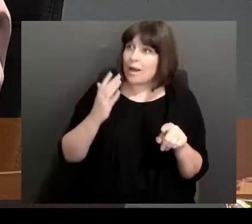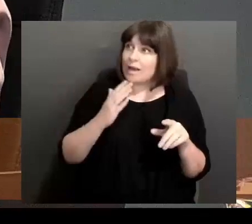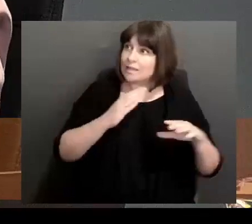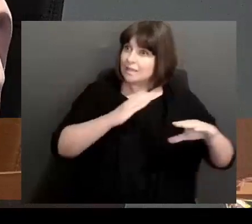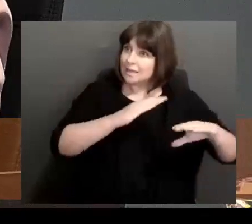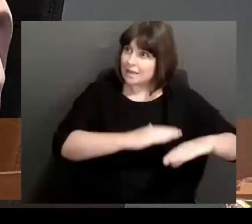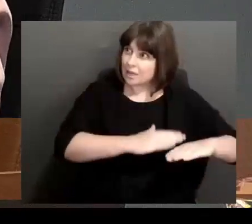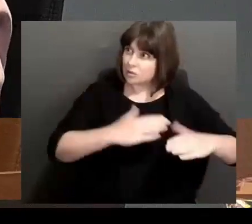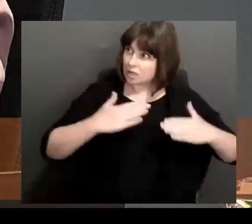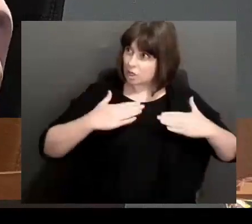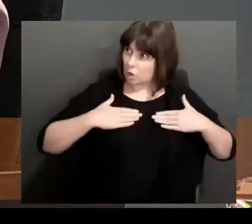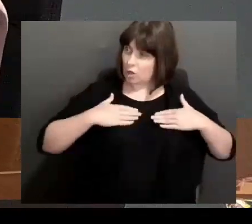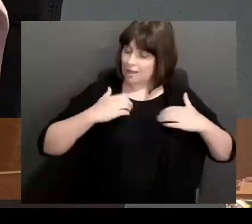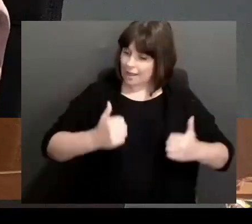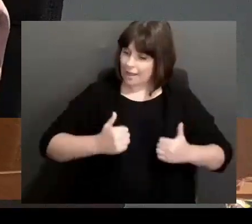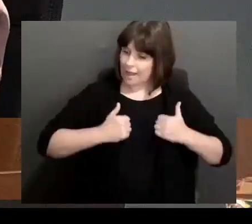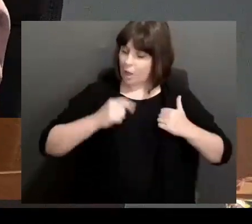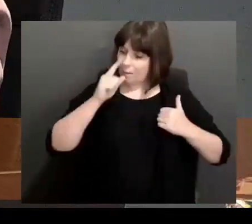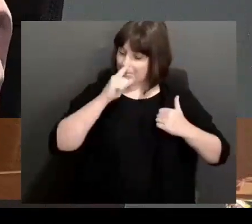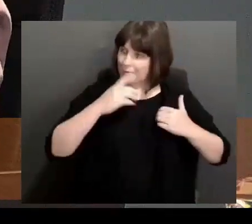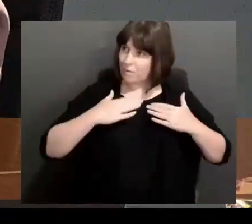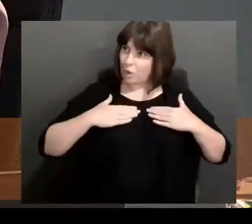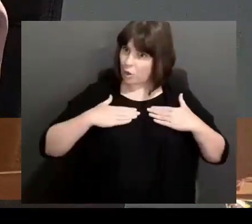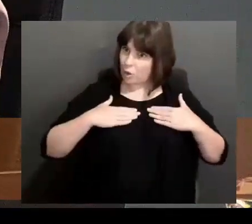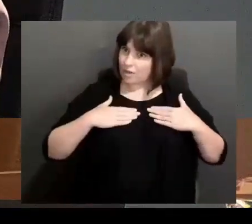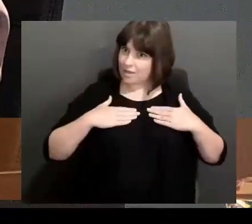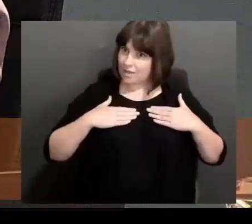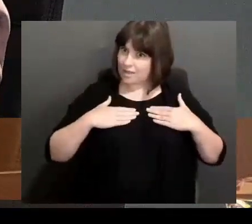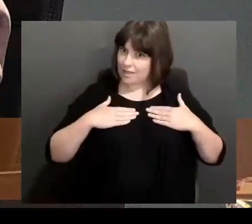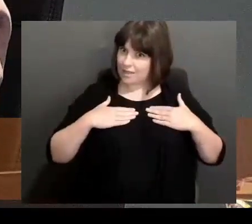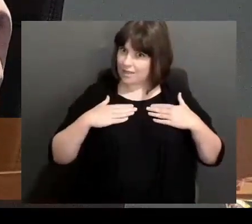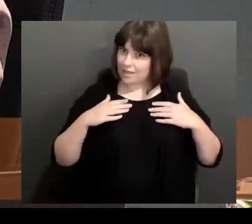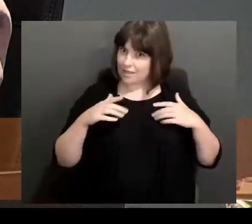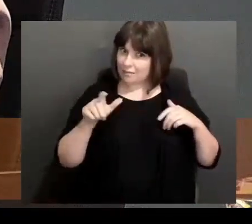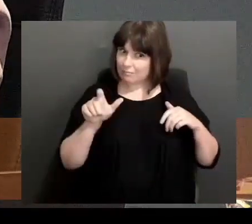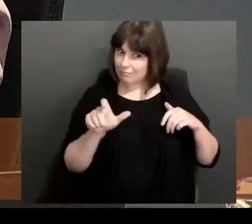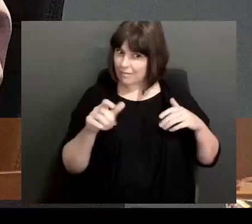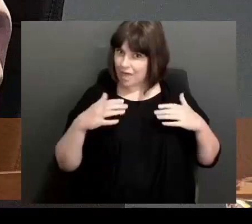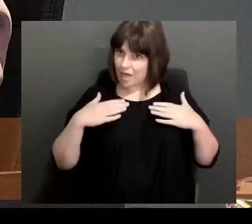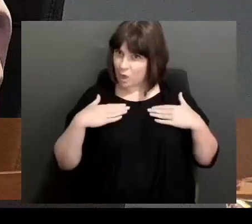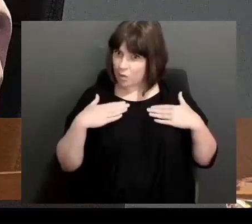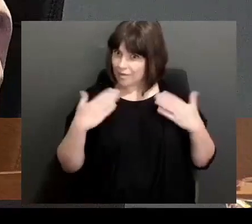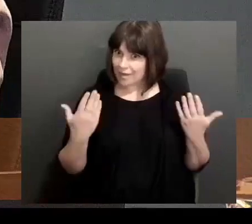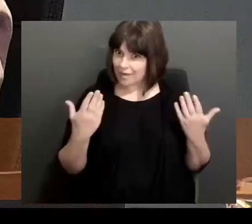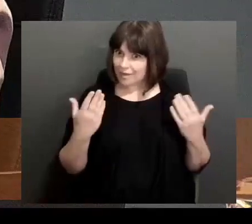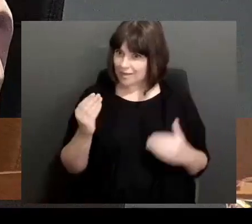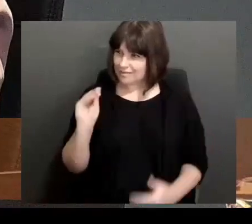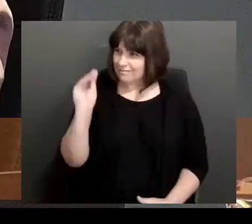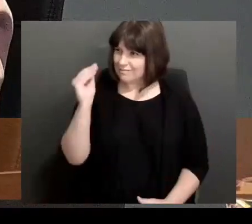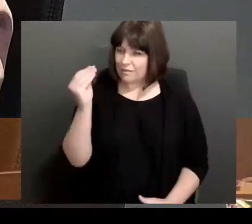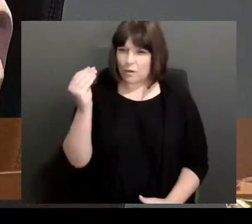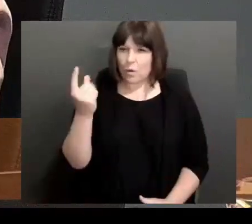healthy. How do we keep healthy when we can't even, we get 100,000 to write